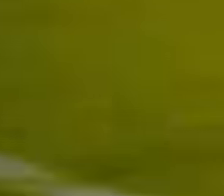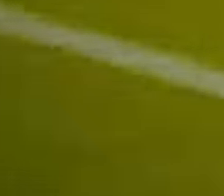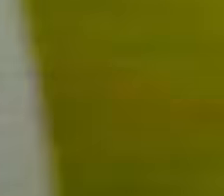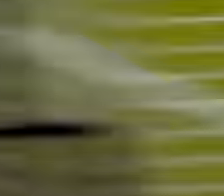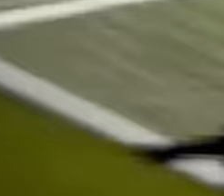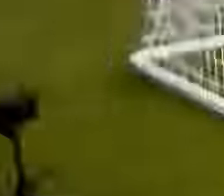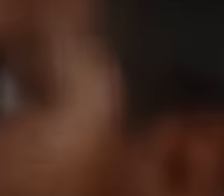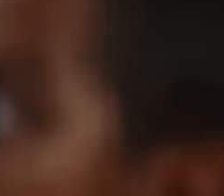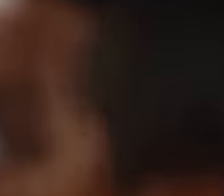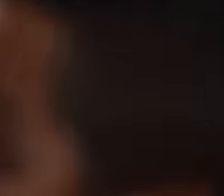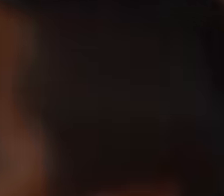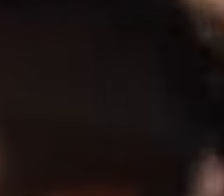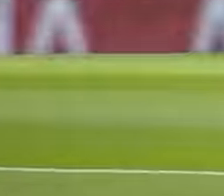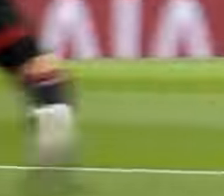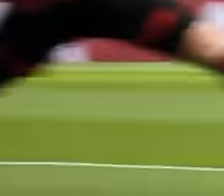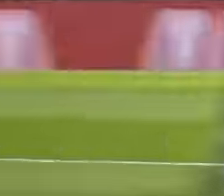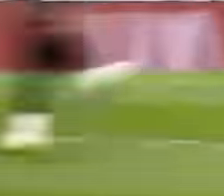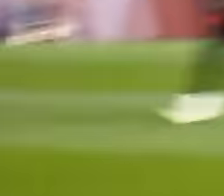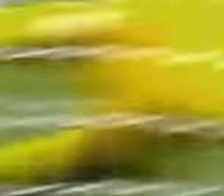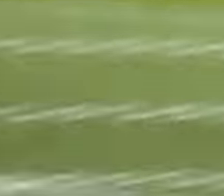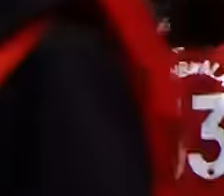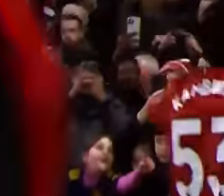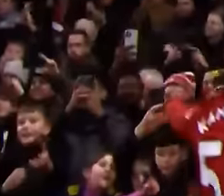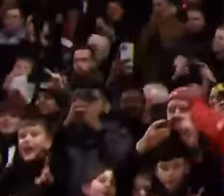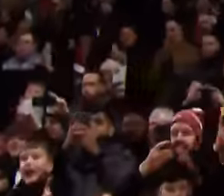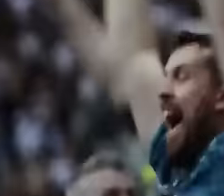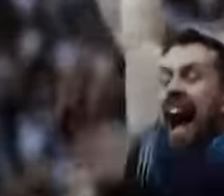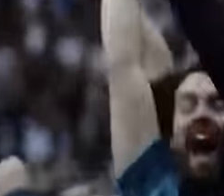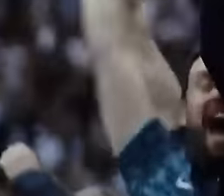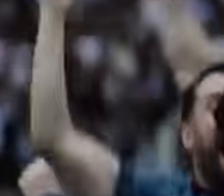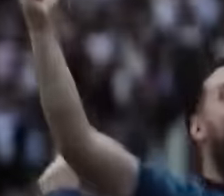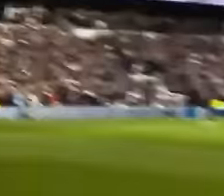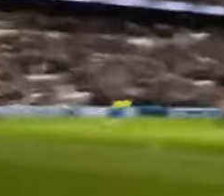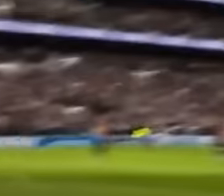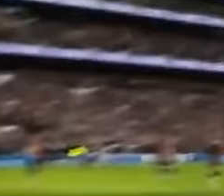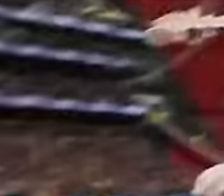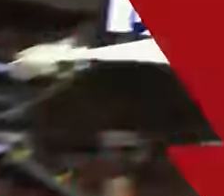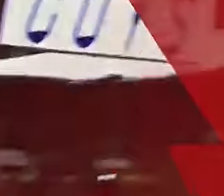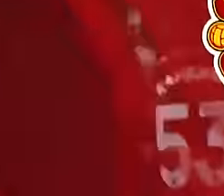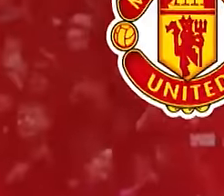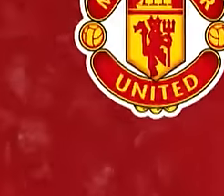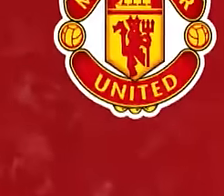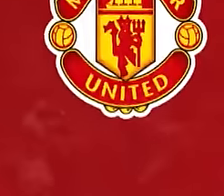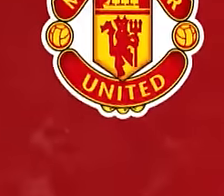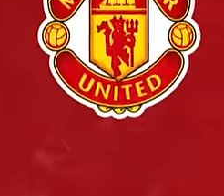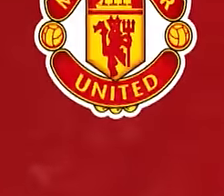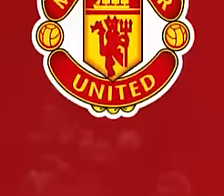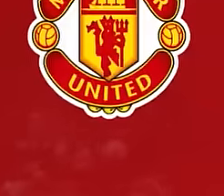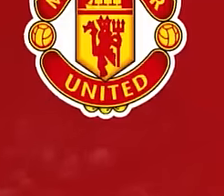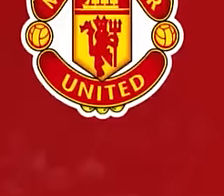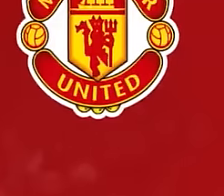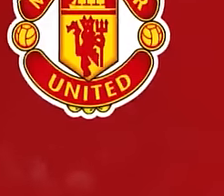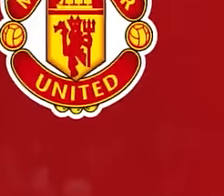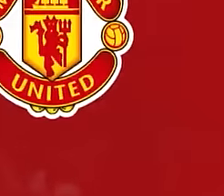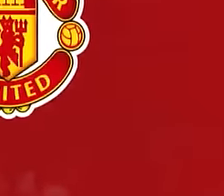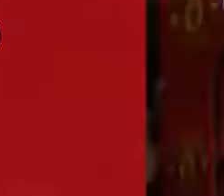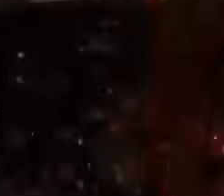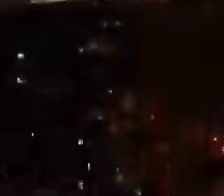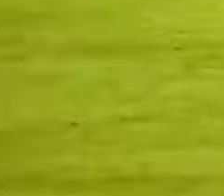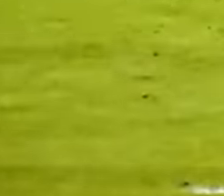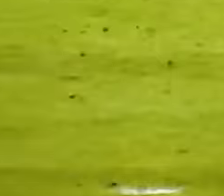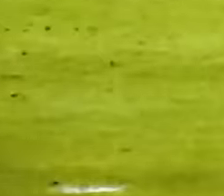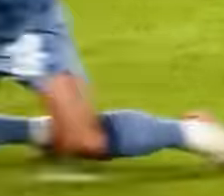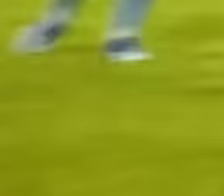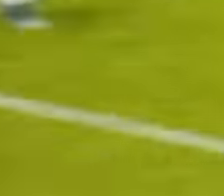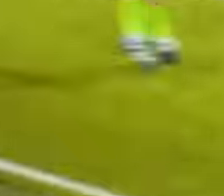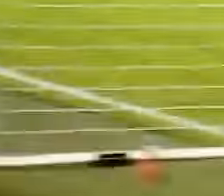on Sunday, Old Trafford will be rocking as Manchester United look to prove a point against rivals Tottenham. Sign